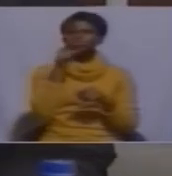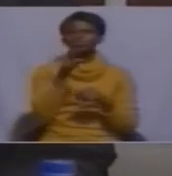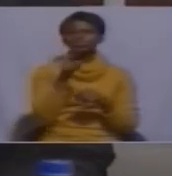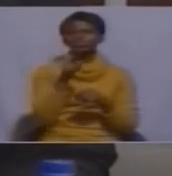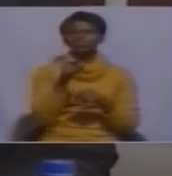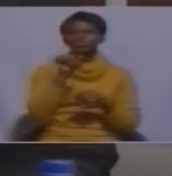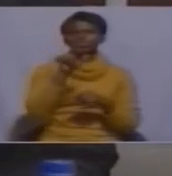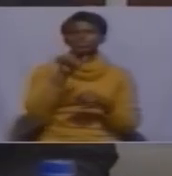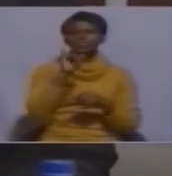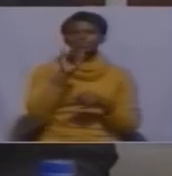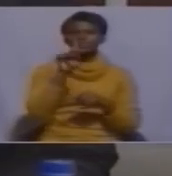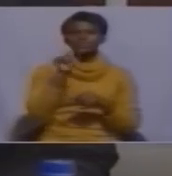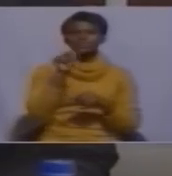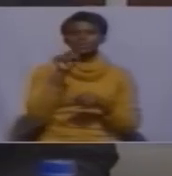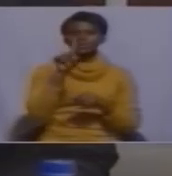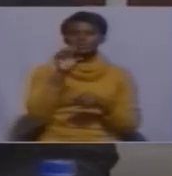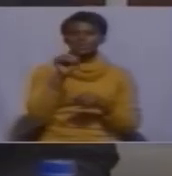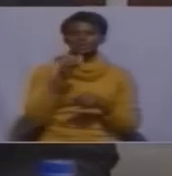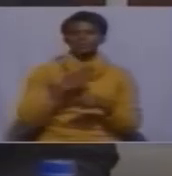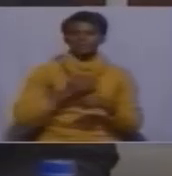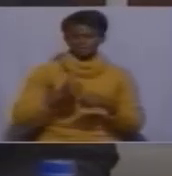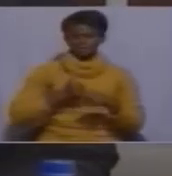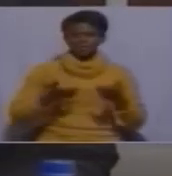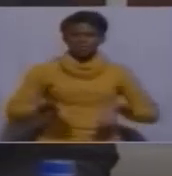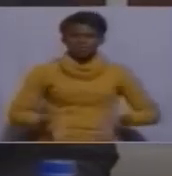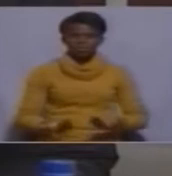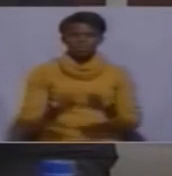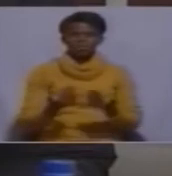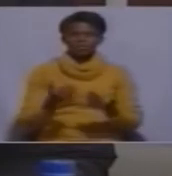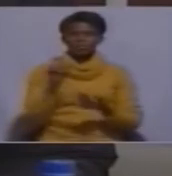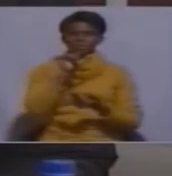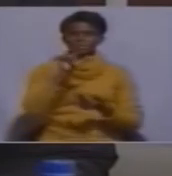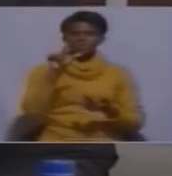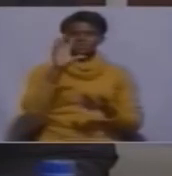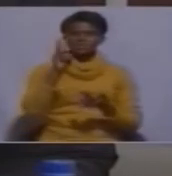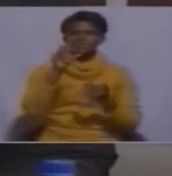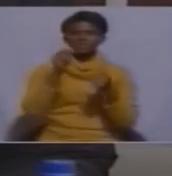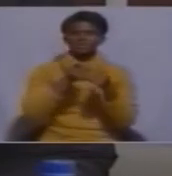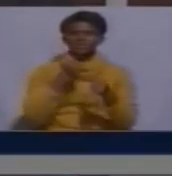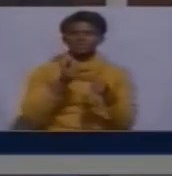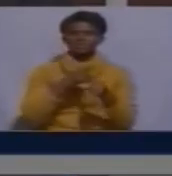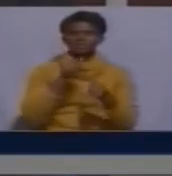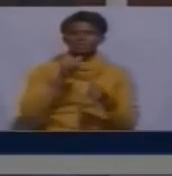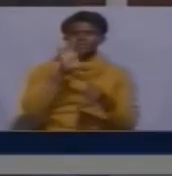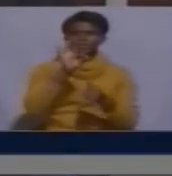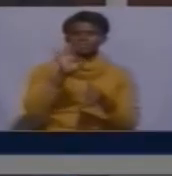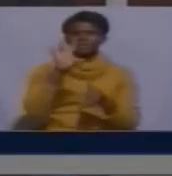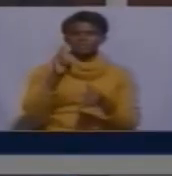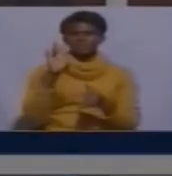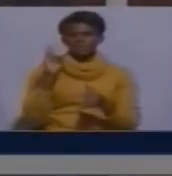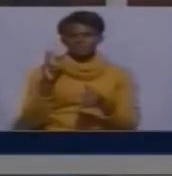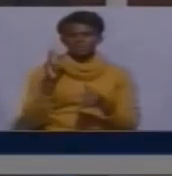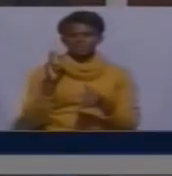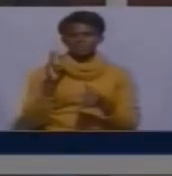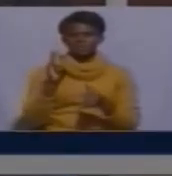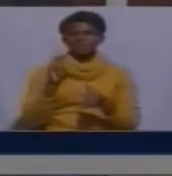very much. I was born on 26th April, 1977. I was